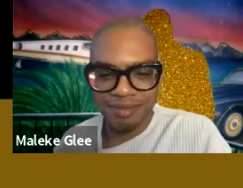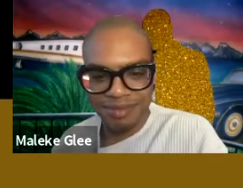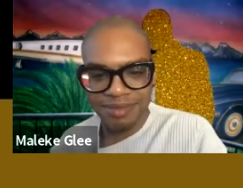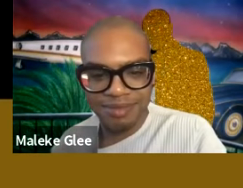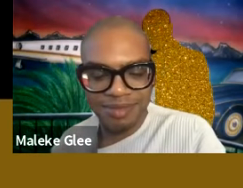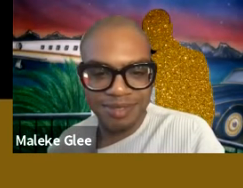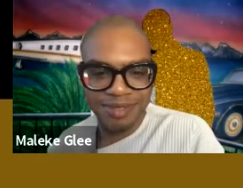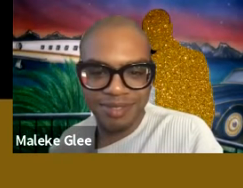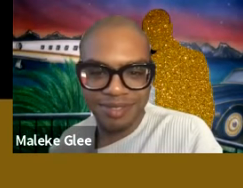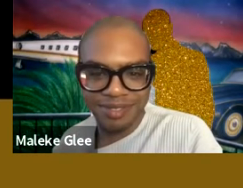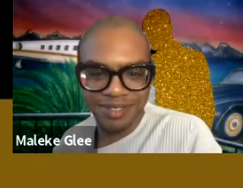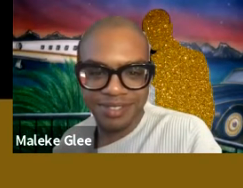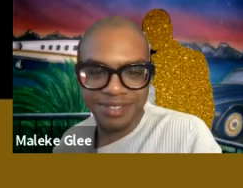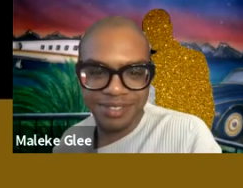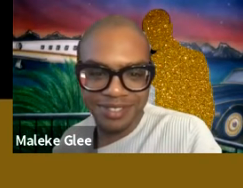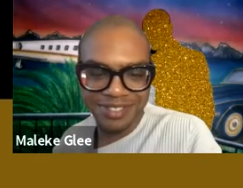go-go.